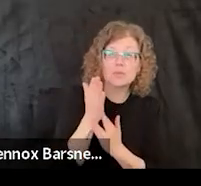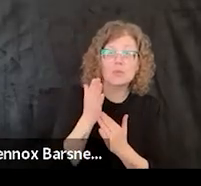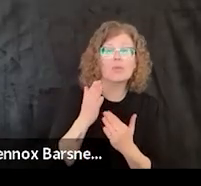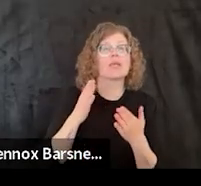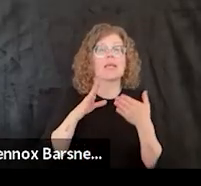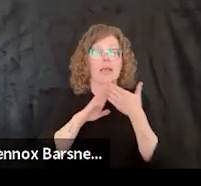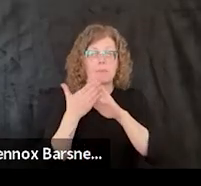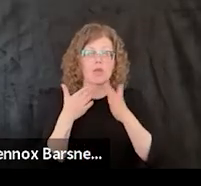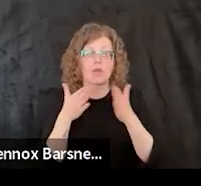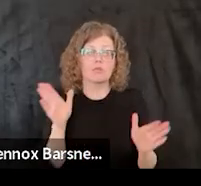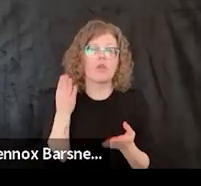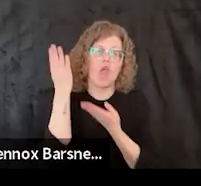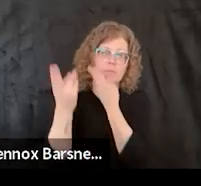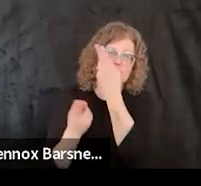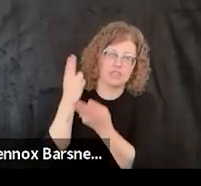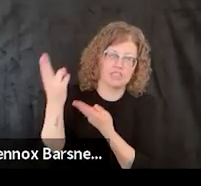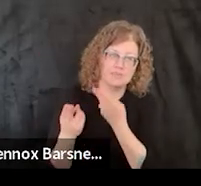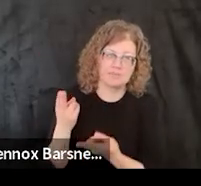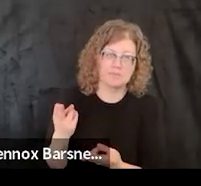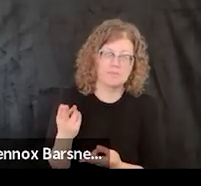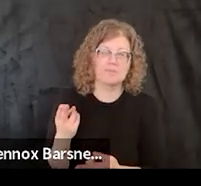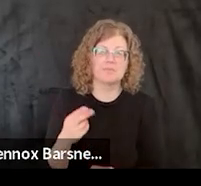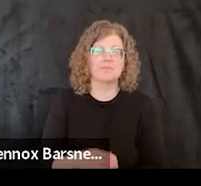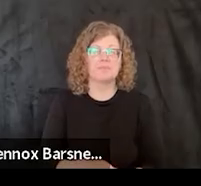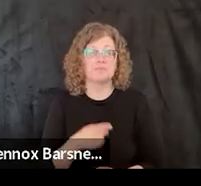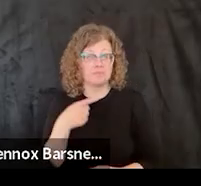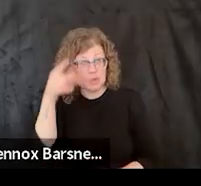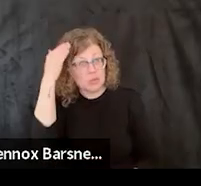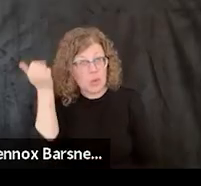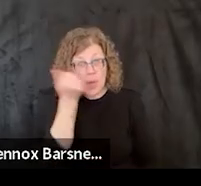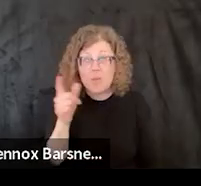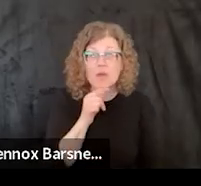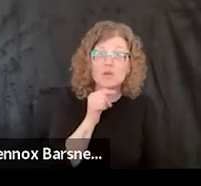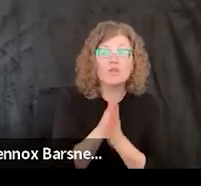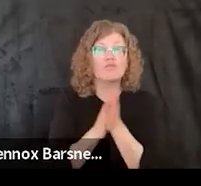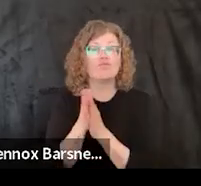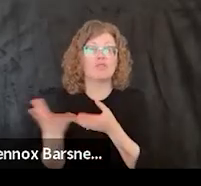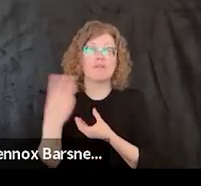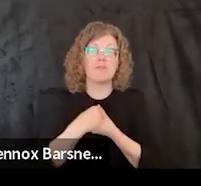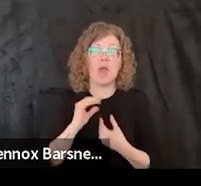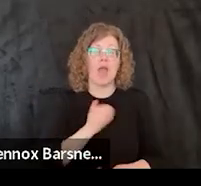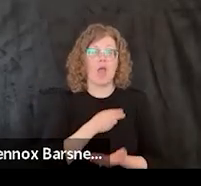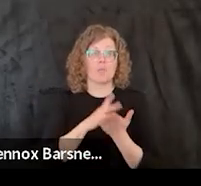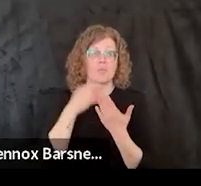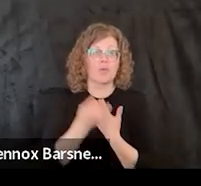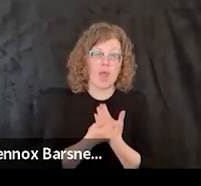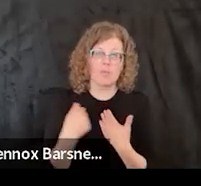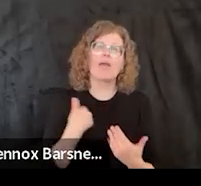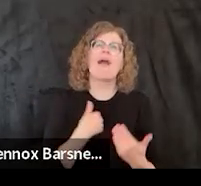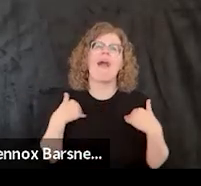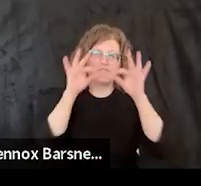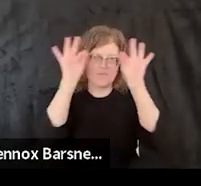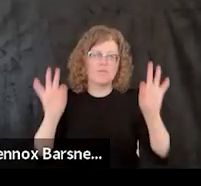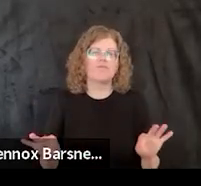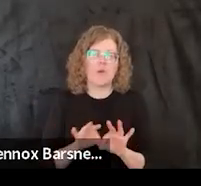expertise. If you or anyone you know is interested in assessing any of our programs, there is a nomination form on our website.